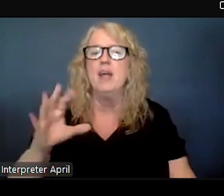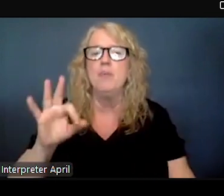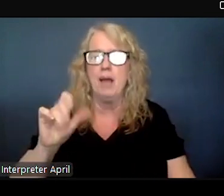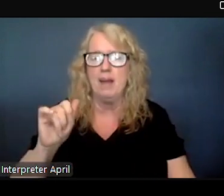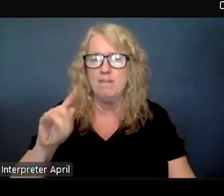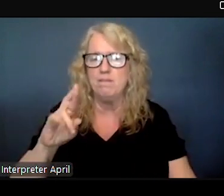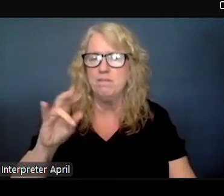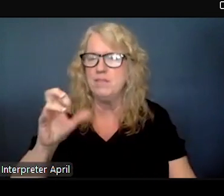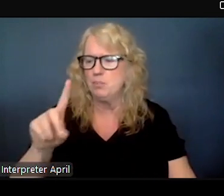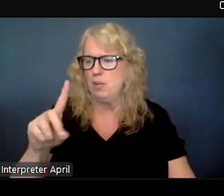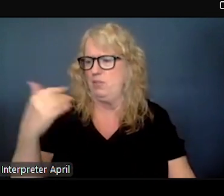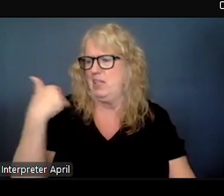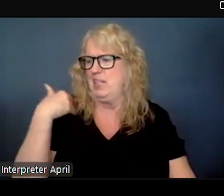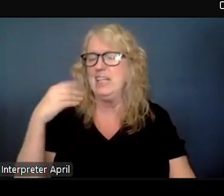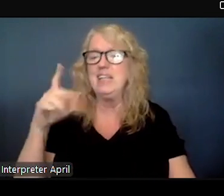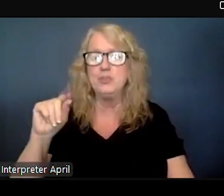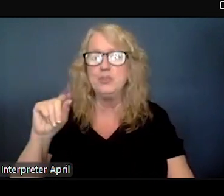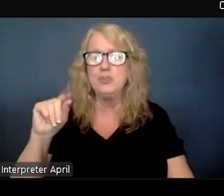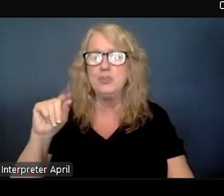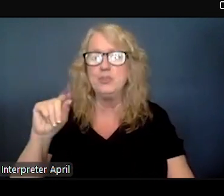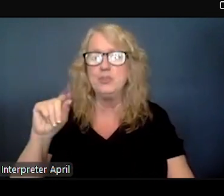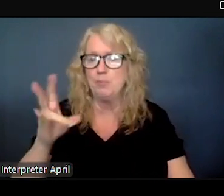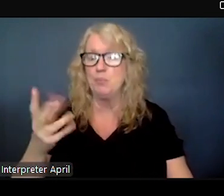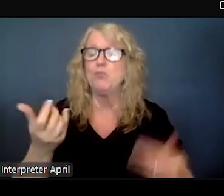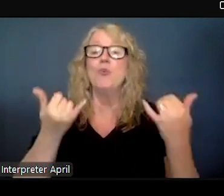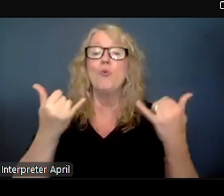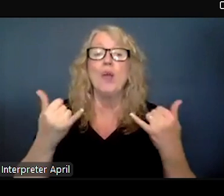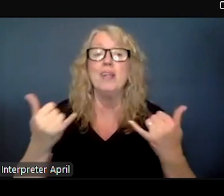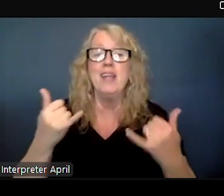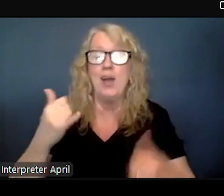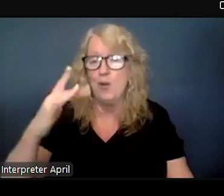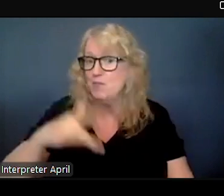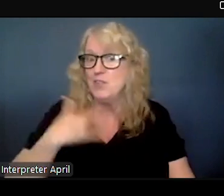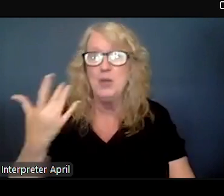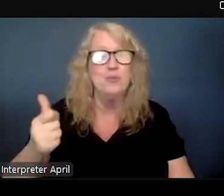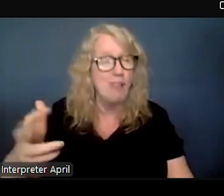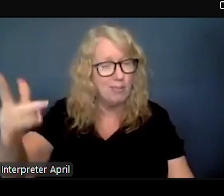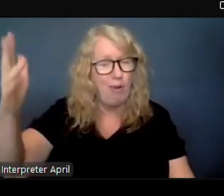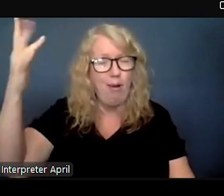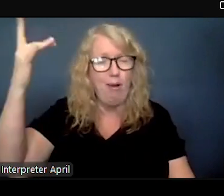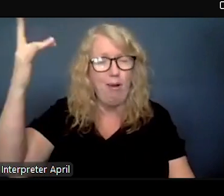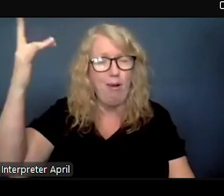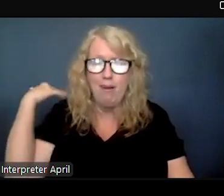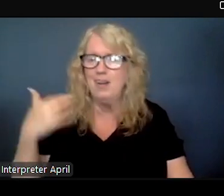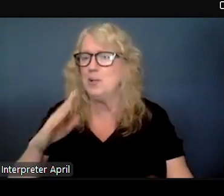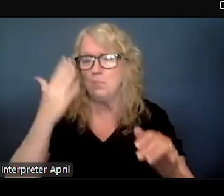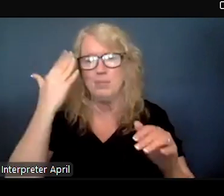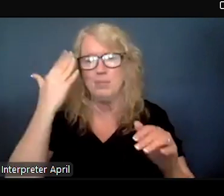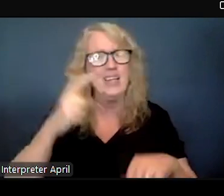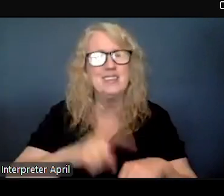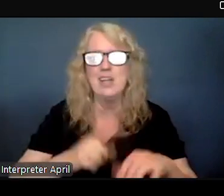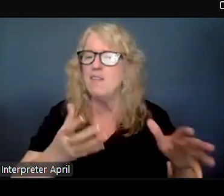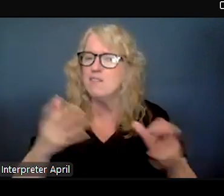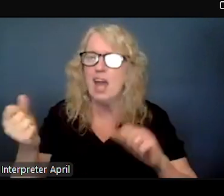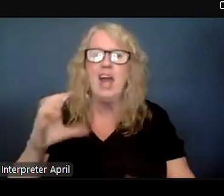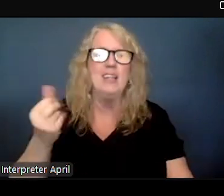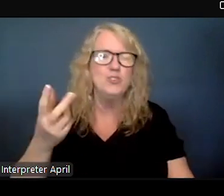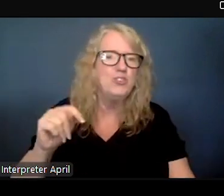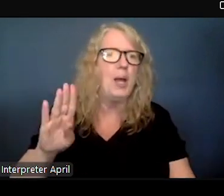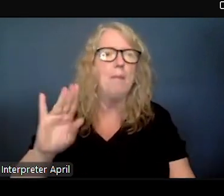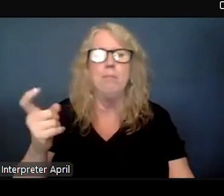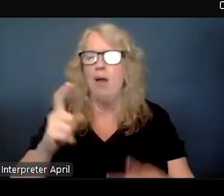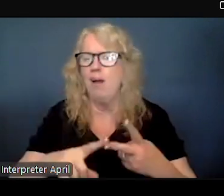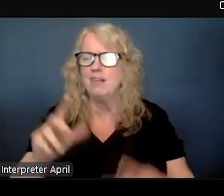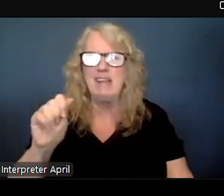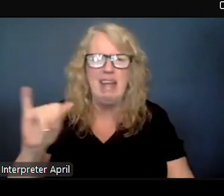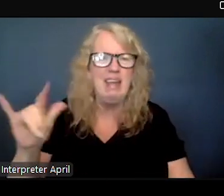and colleagues in 2017, which right now feels like about a million years ago with how fast chatbots, AI